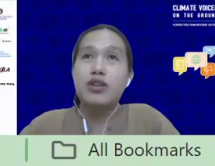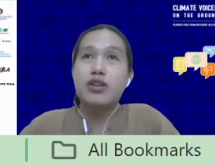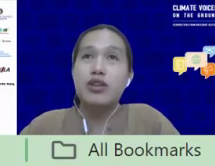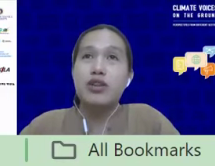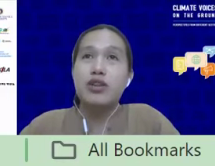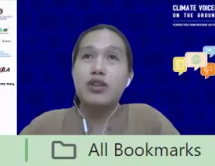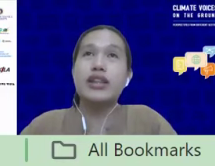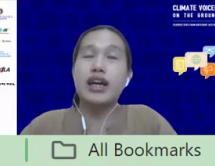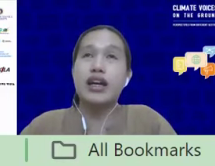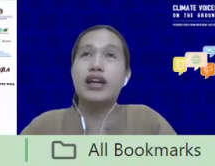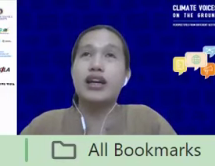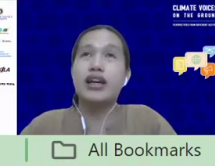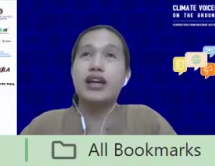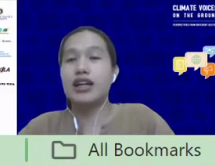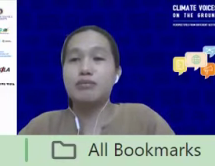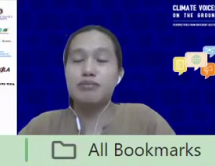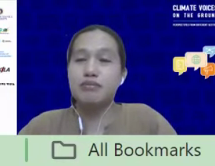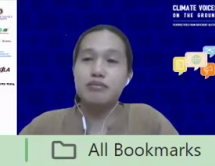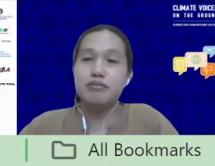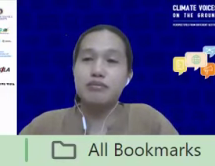about when we look at the